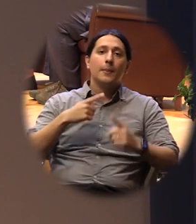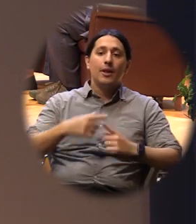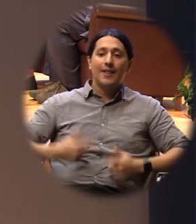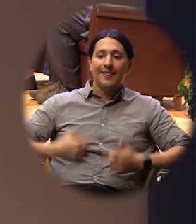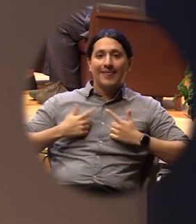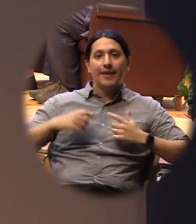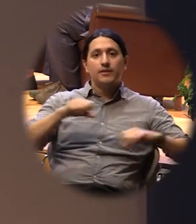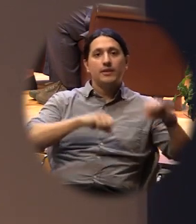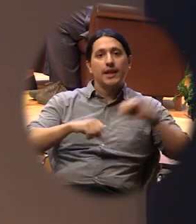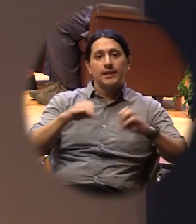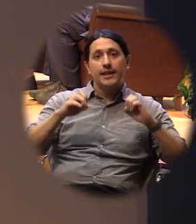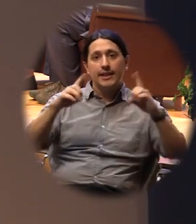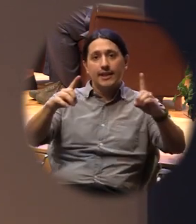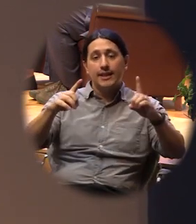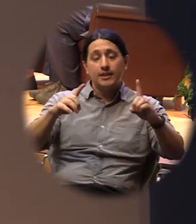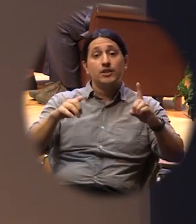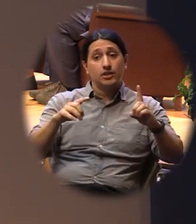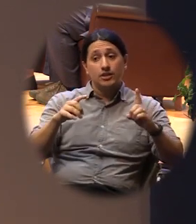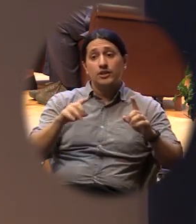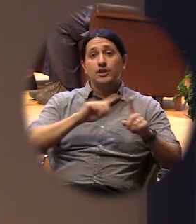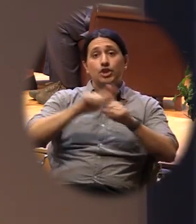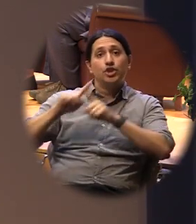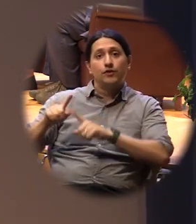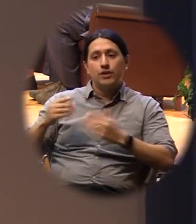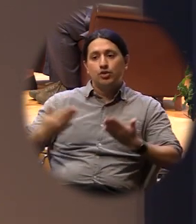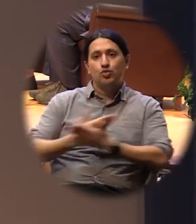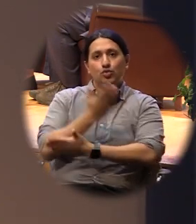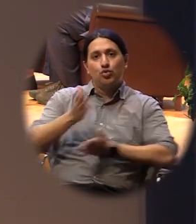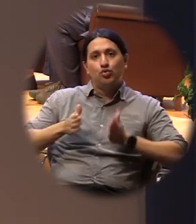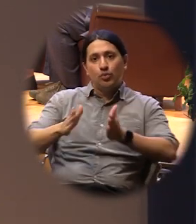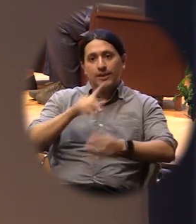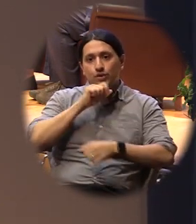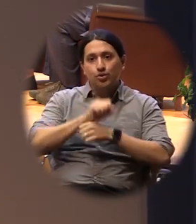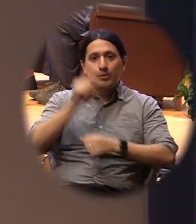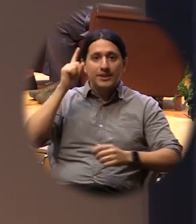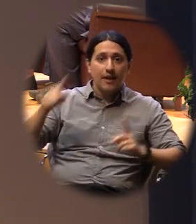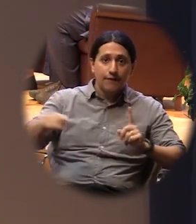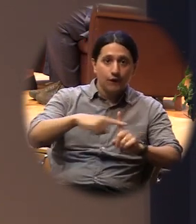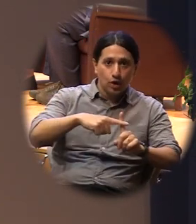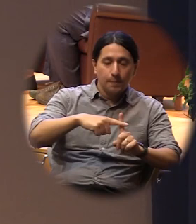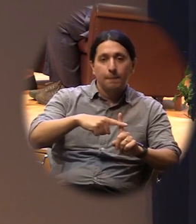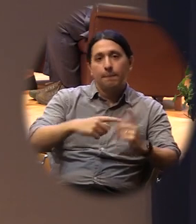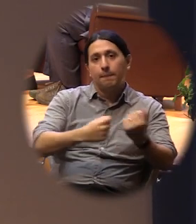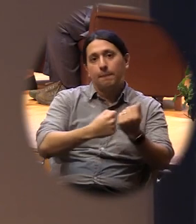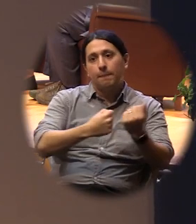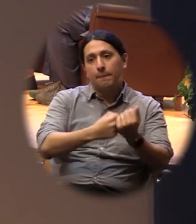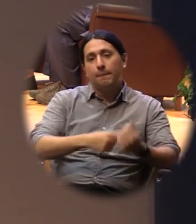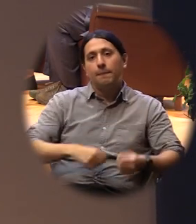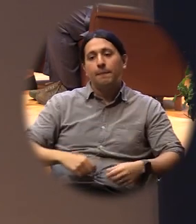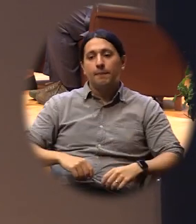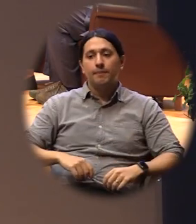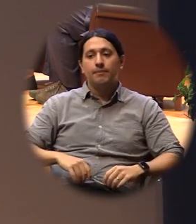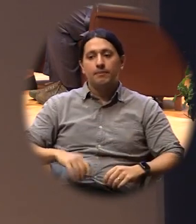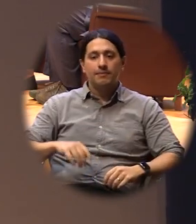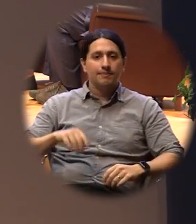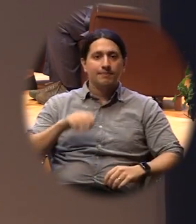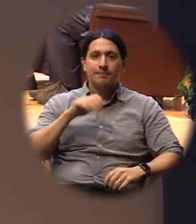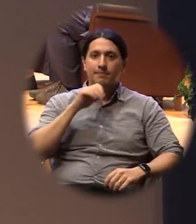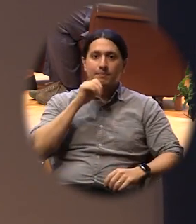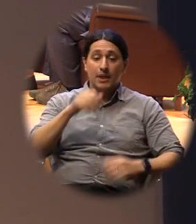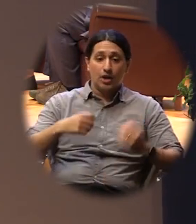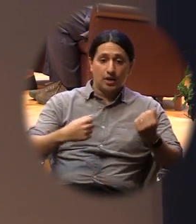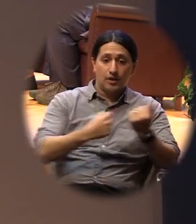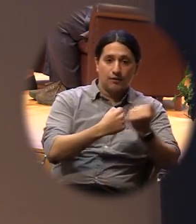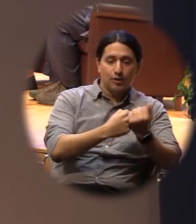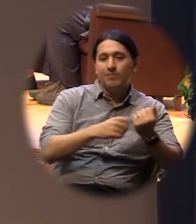in ways that are affirming, but I don't think that it's not with, I think, religious audiences necessarily in mind. And so that's an interesting